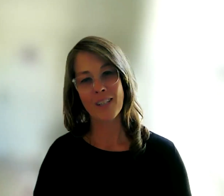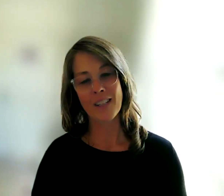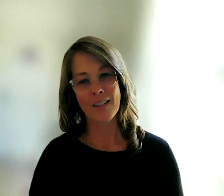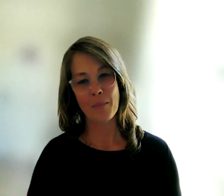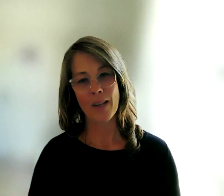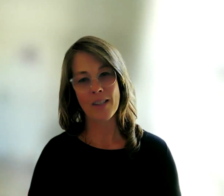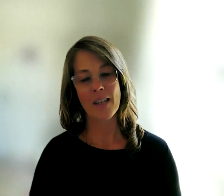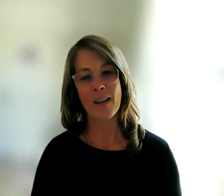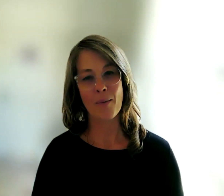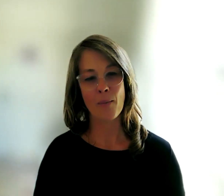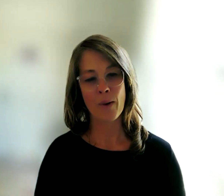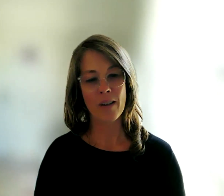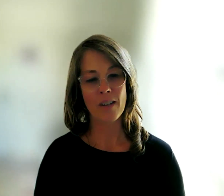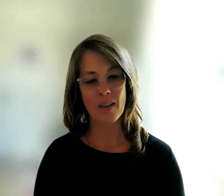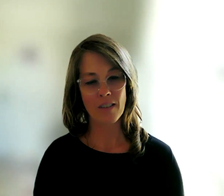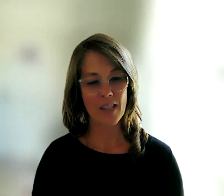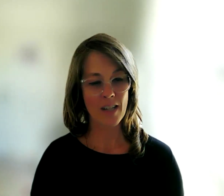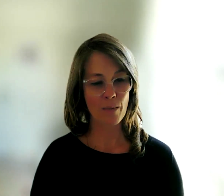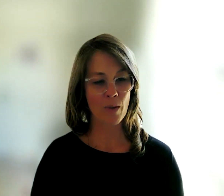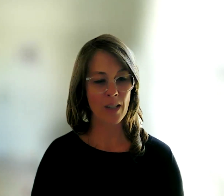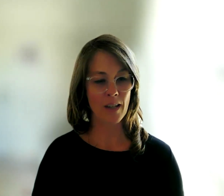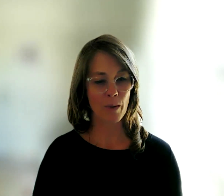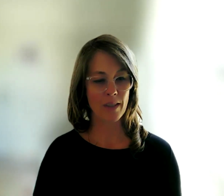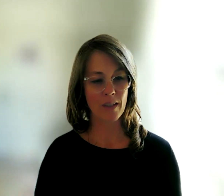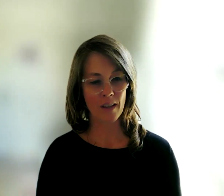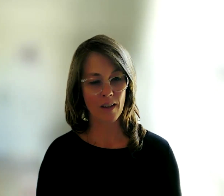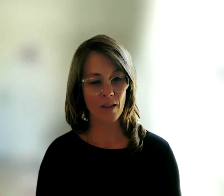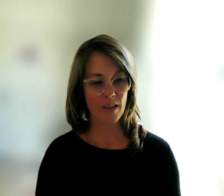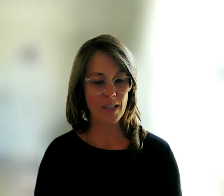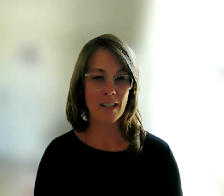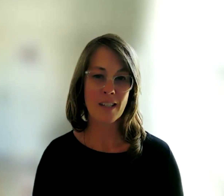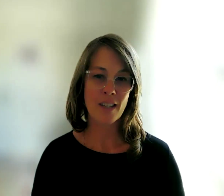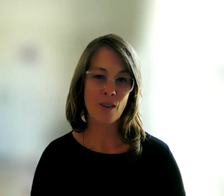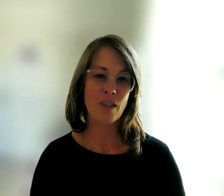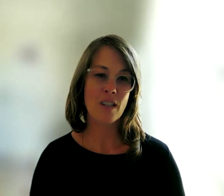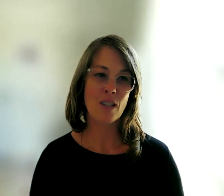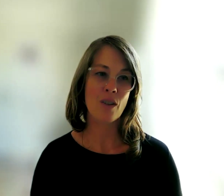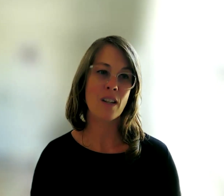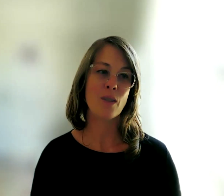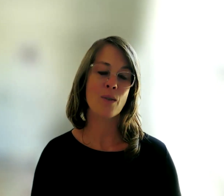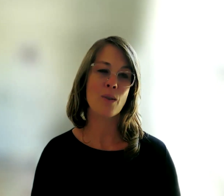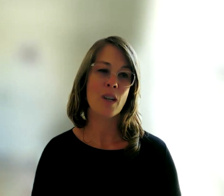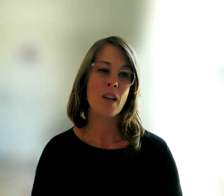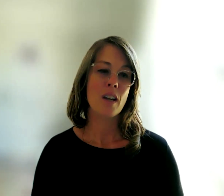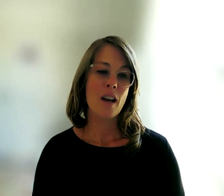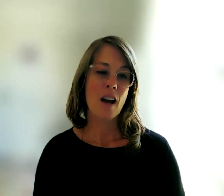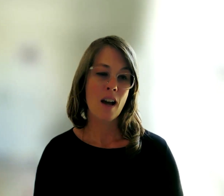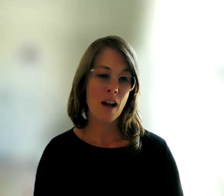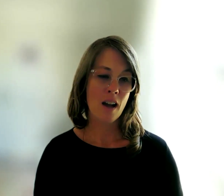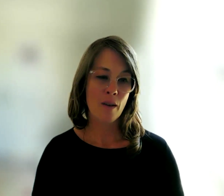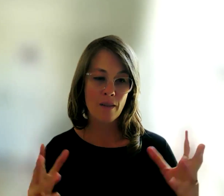we're doing in that space. We are currently working with a lot of the states and territories trying to